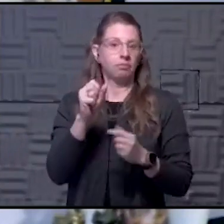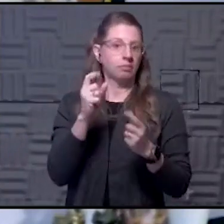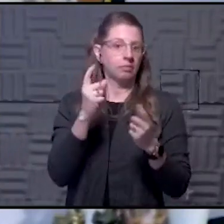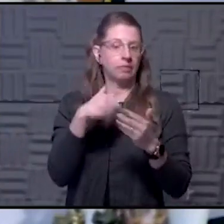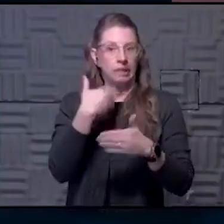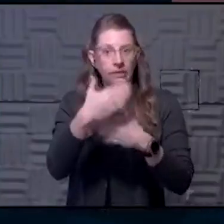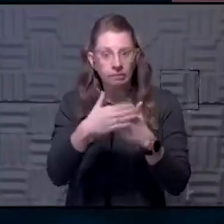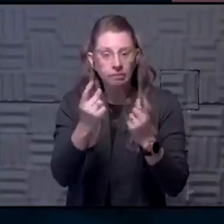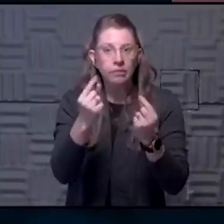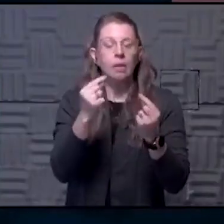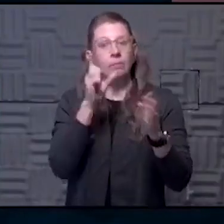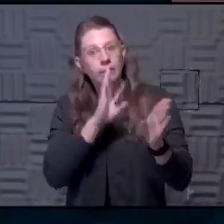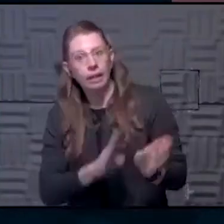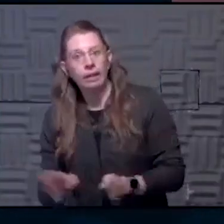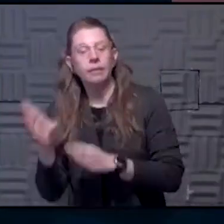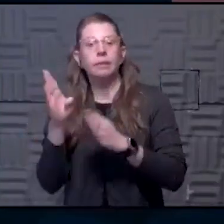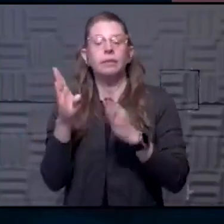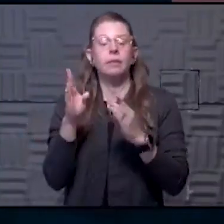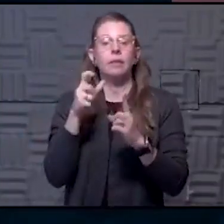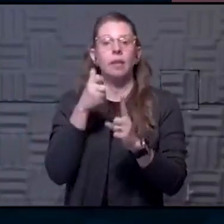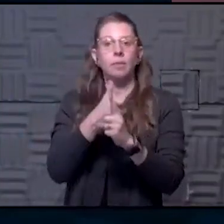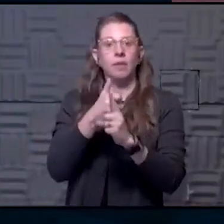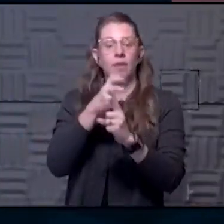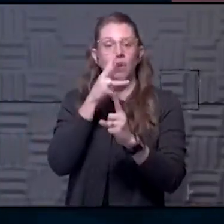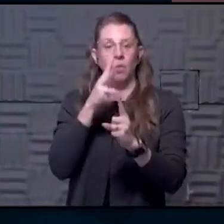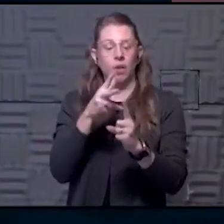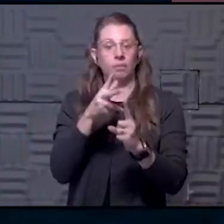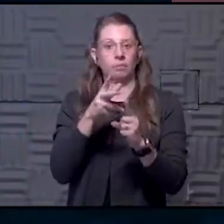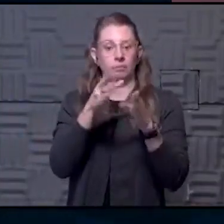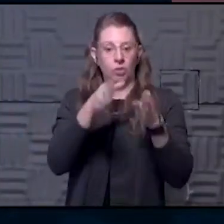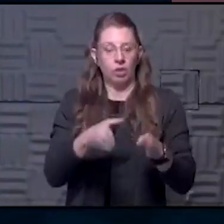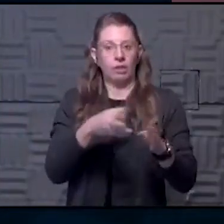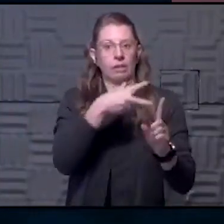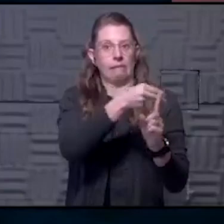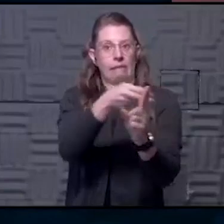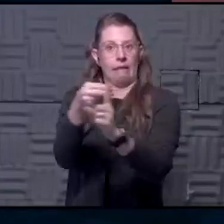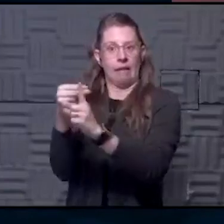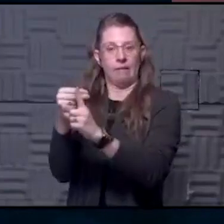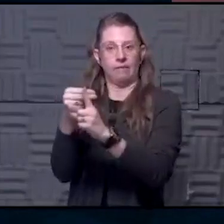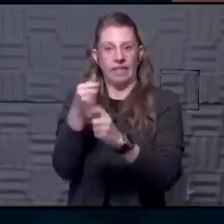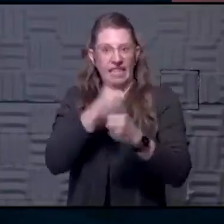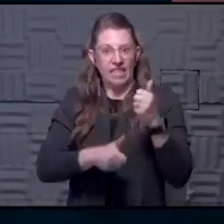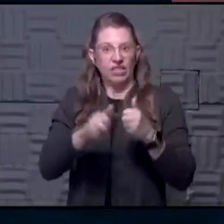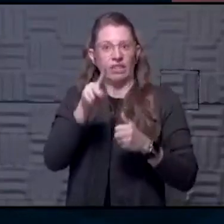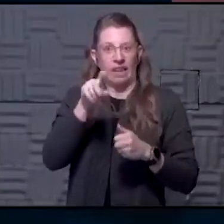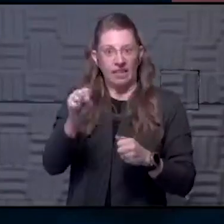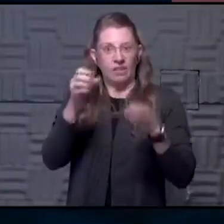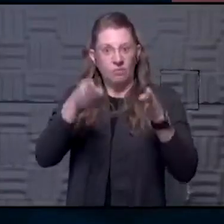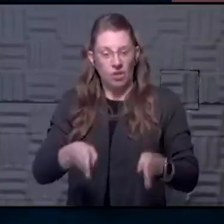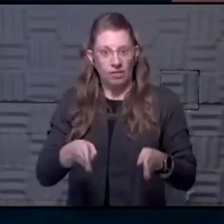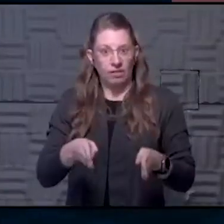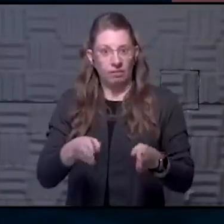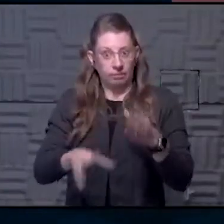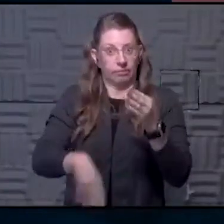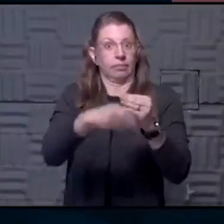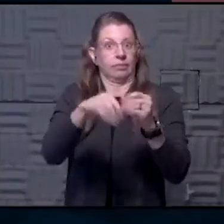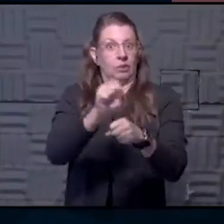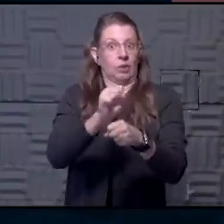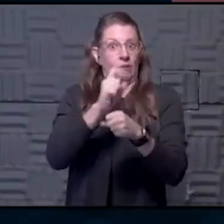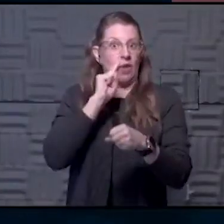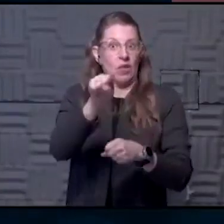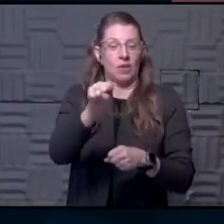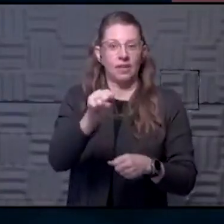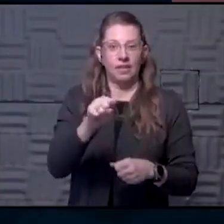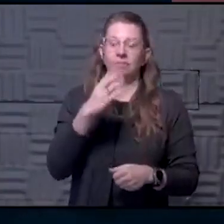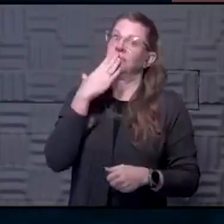our plans are, and how he's going to personally be putting vaccine into the arms of every Kansan. How about that, Lee Norman? Gave you a little extra work to do.